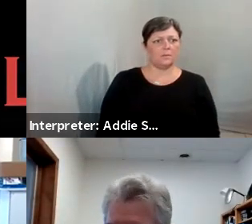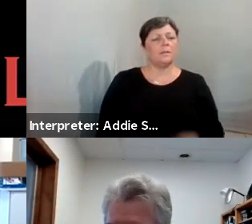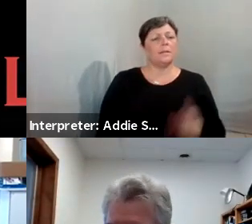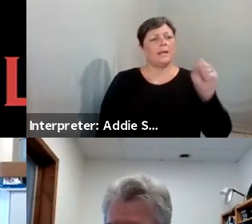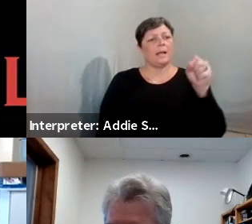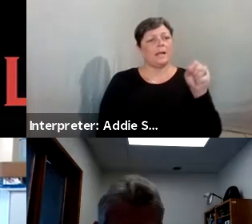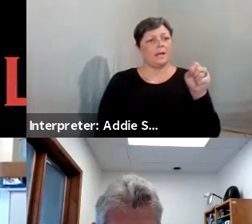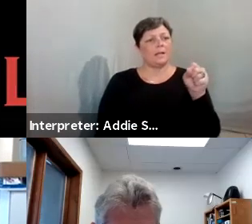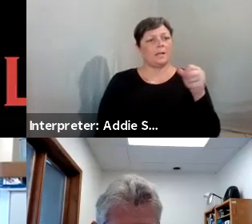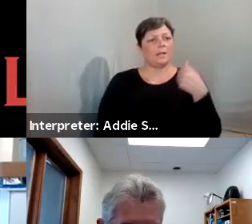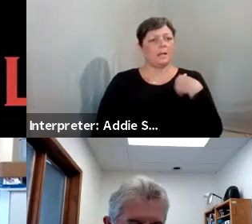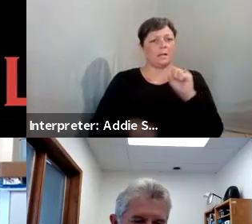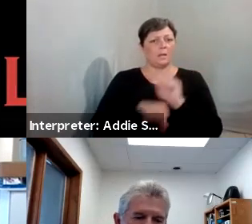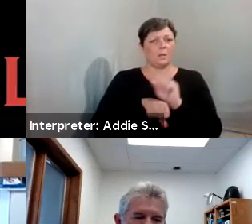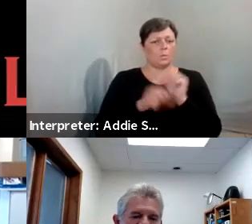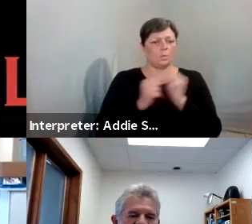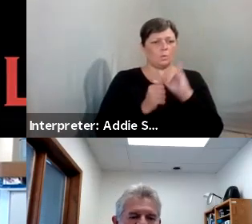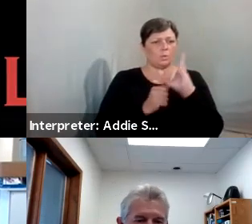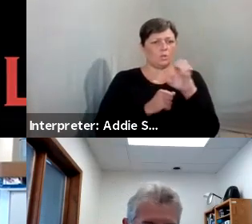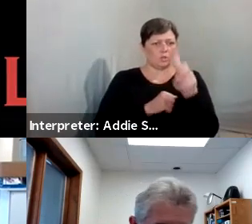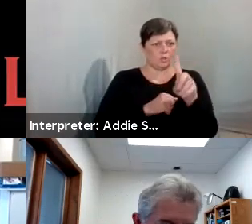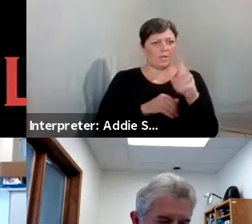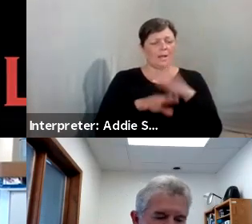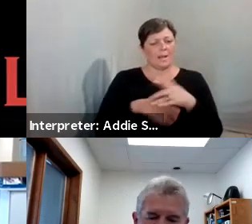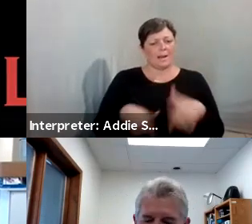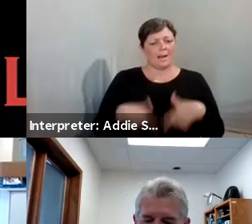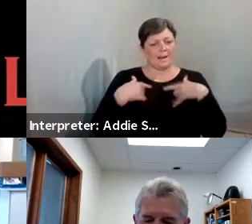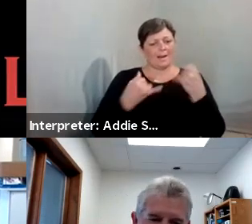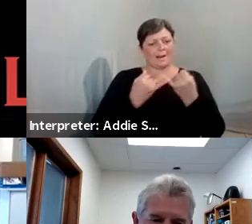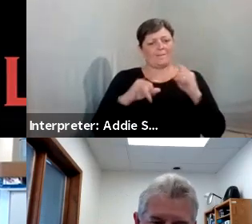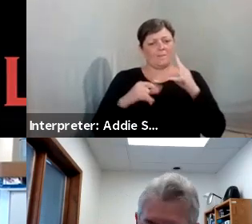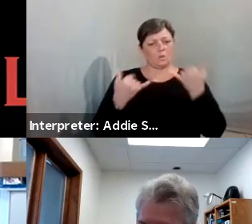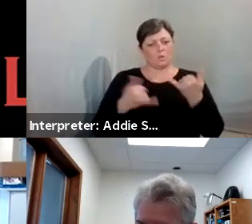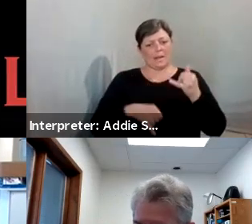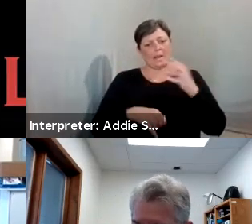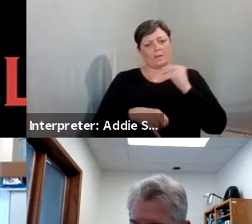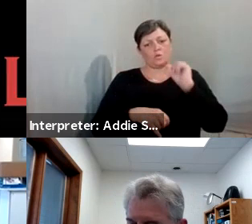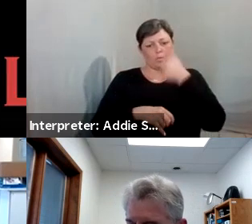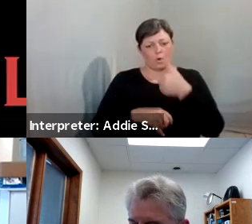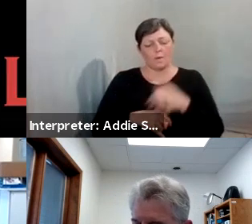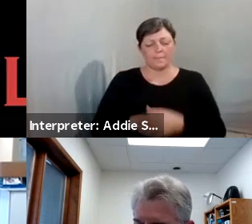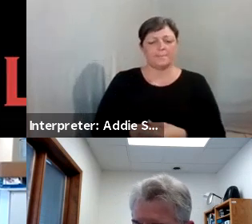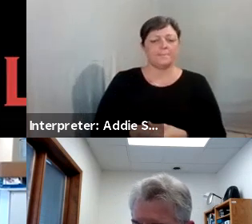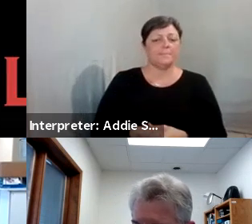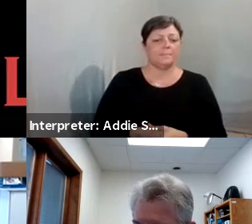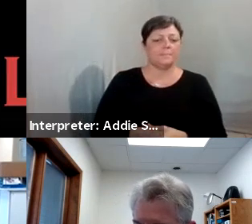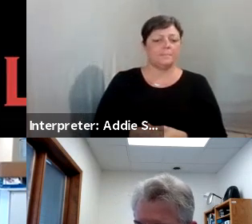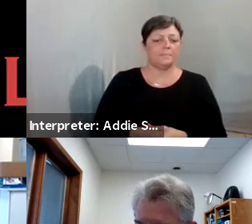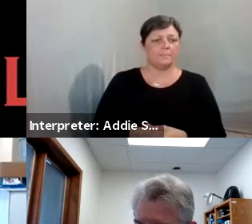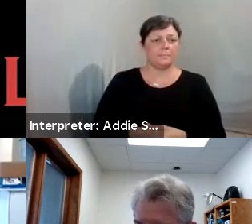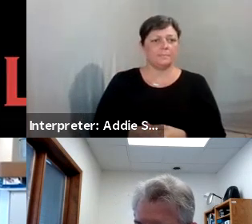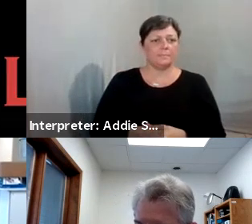Yeah, I work with Jed here at Living Independently for Today and Tomorrow in Billings, Montana.